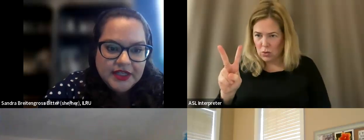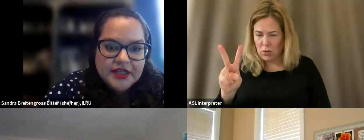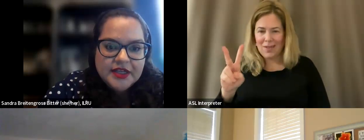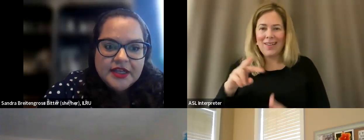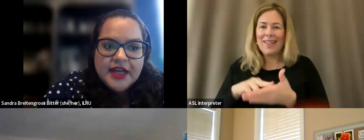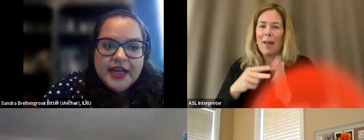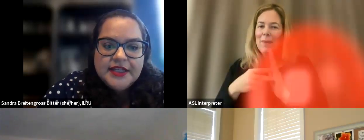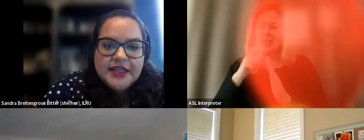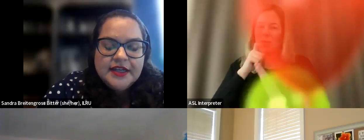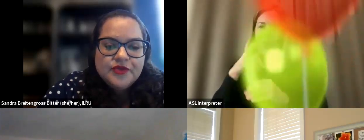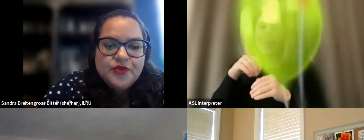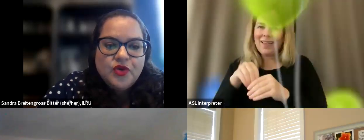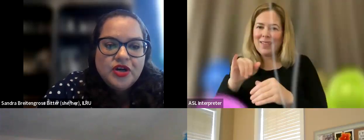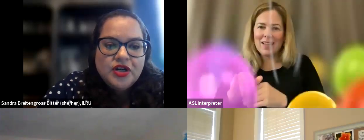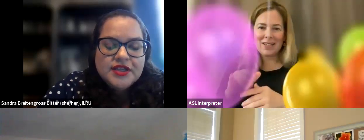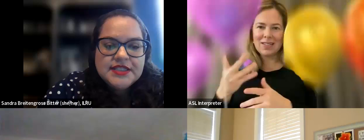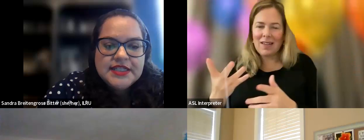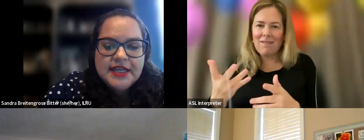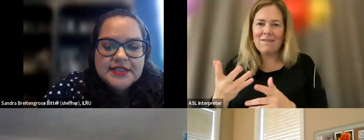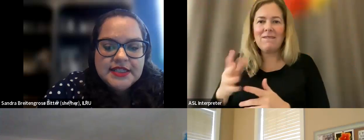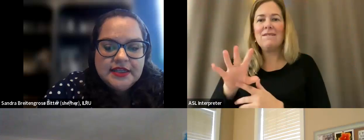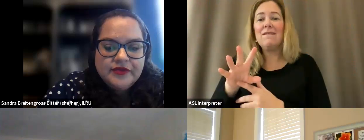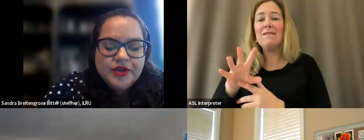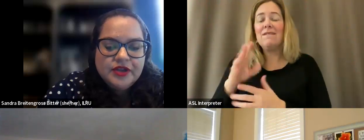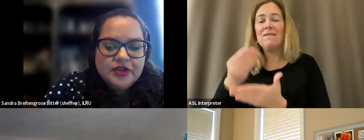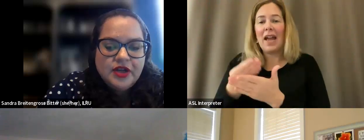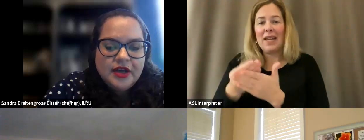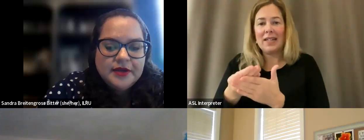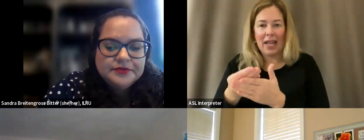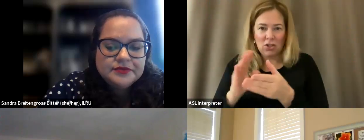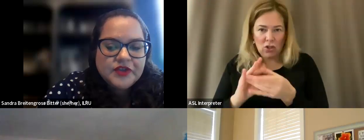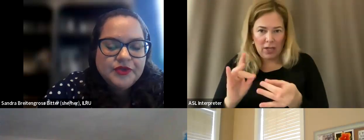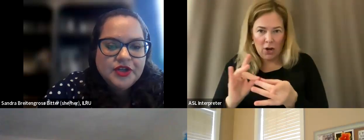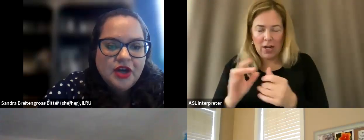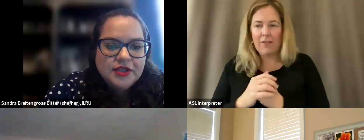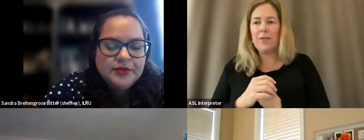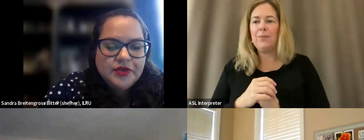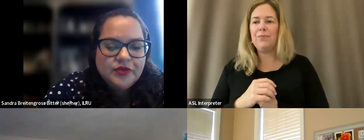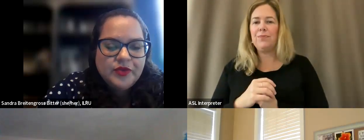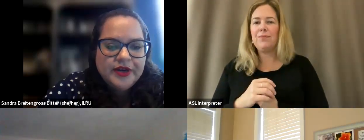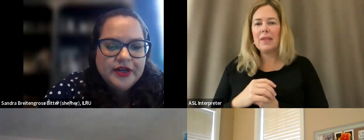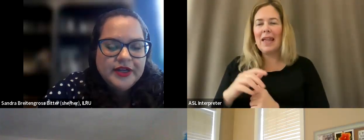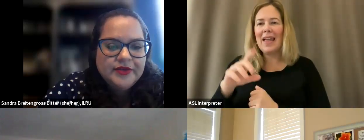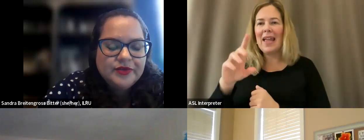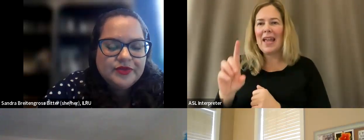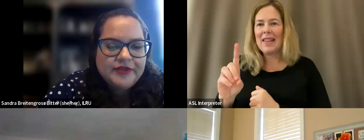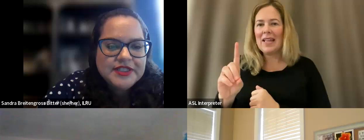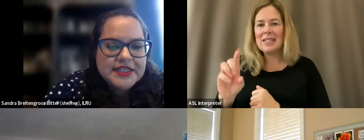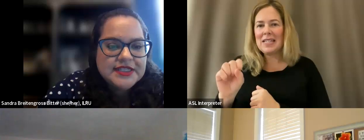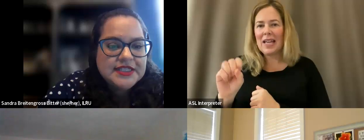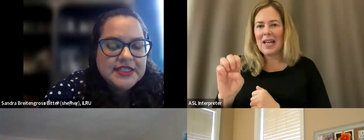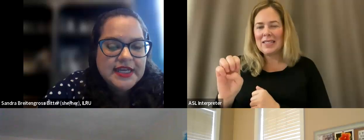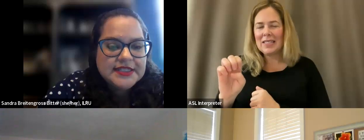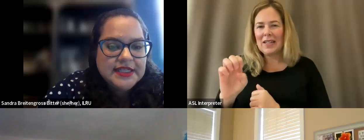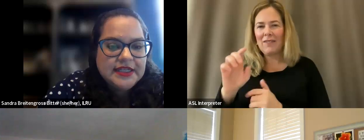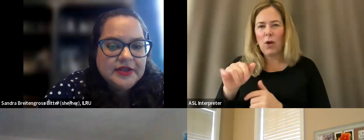narrative. And then for the DSC, for the column where it